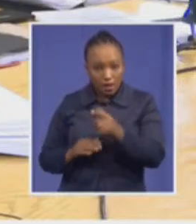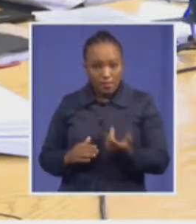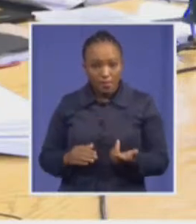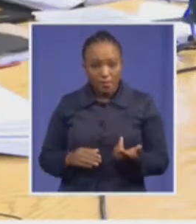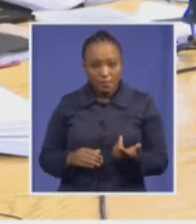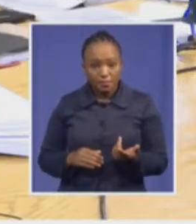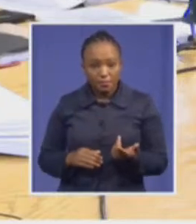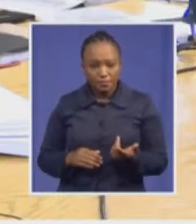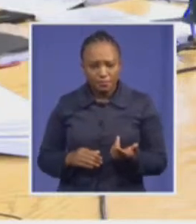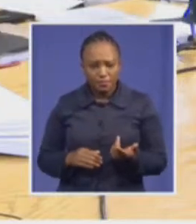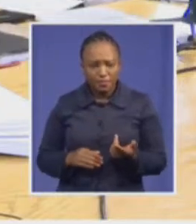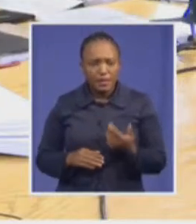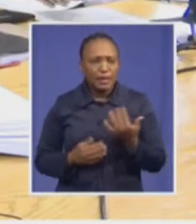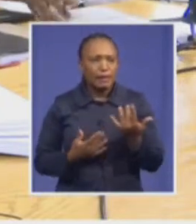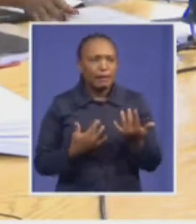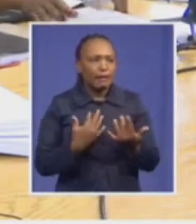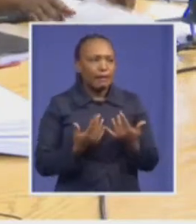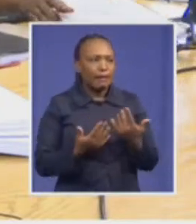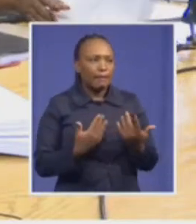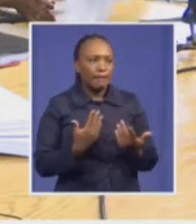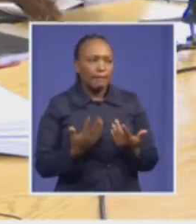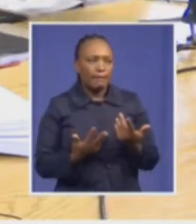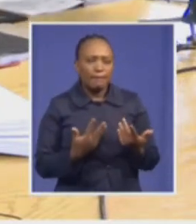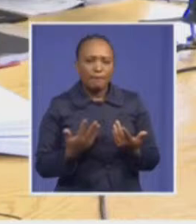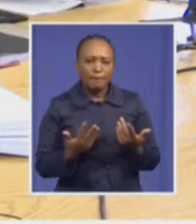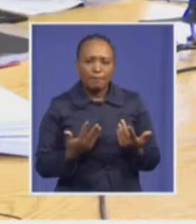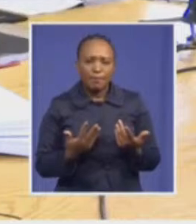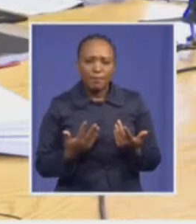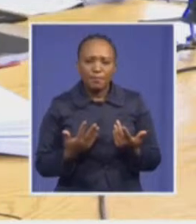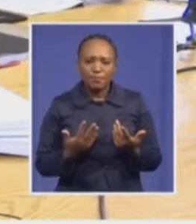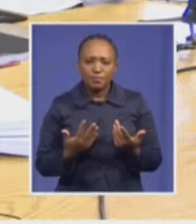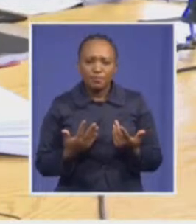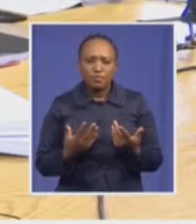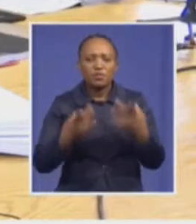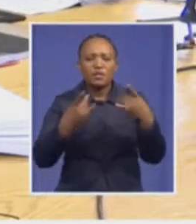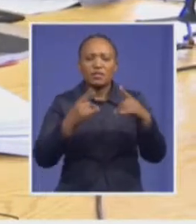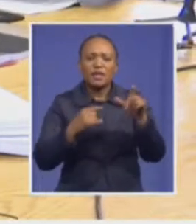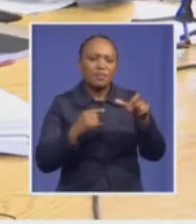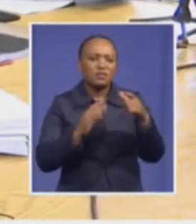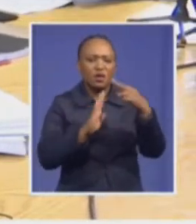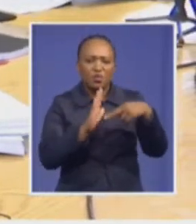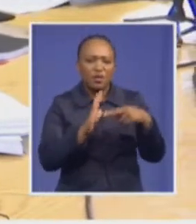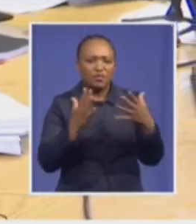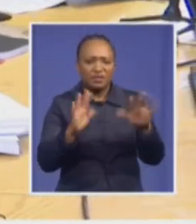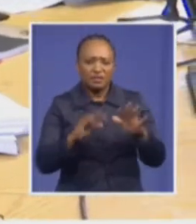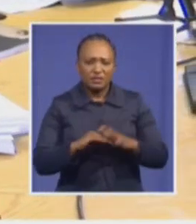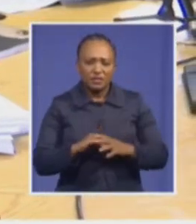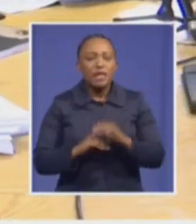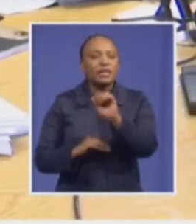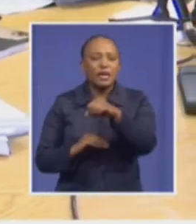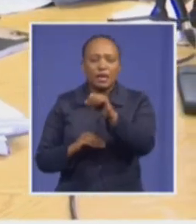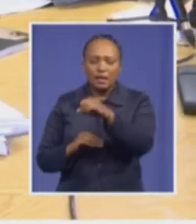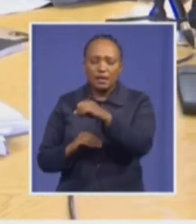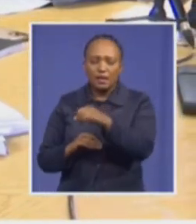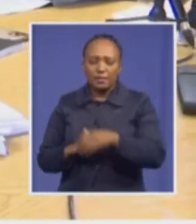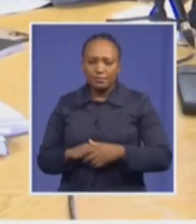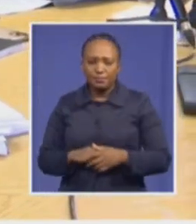The chairperson Yeah. has read it. I just need you to confirm and move on. Yes. But to that letter, I think we respond